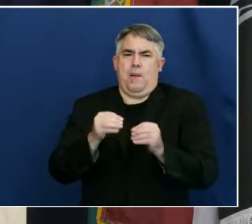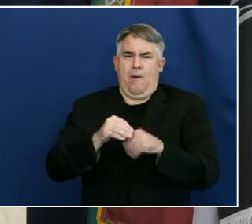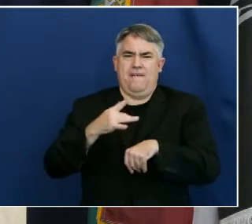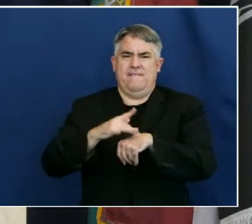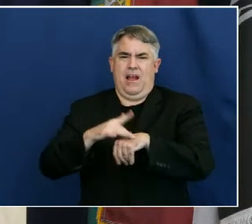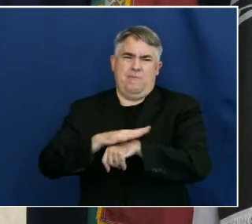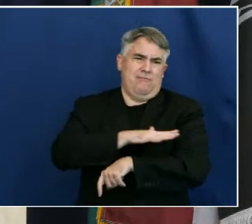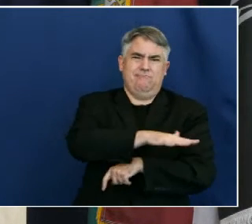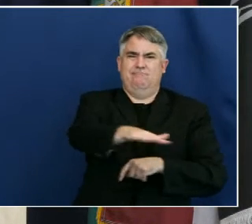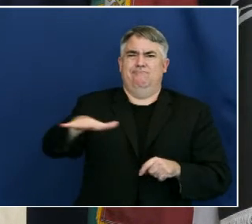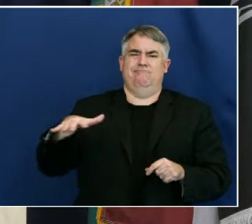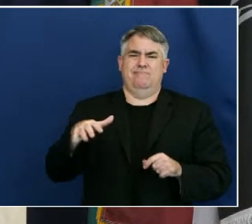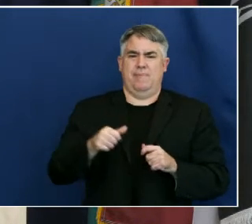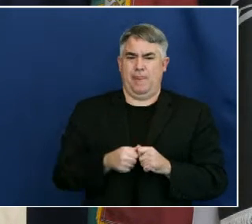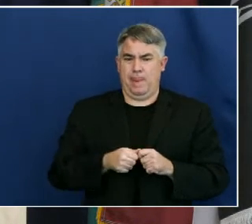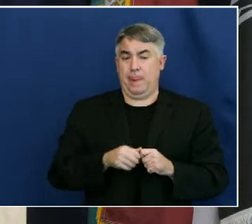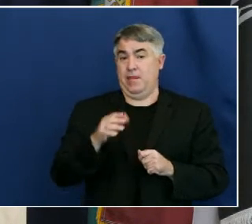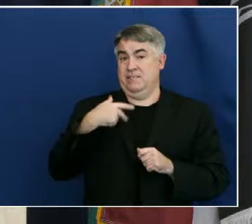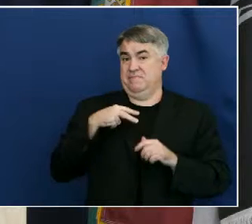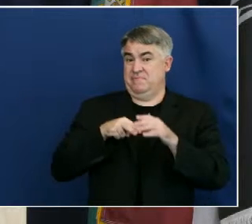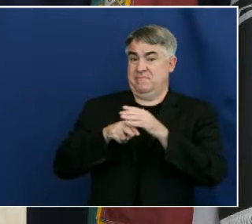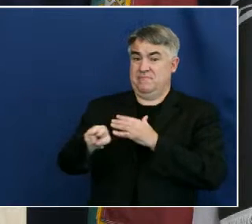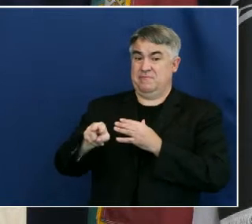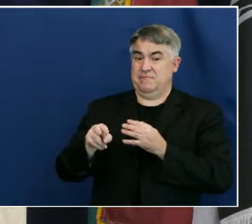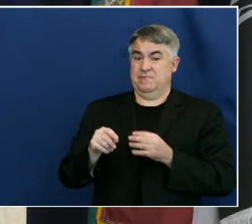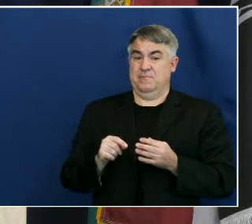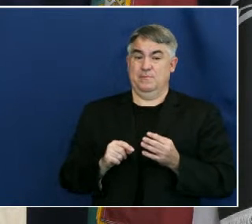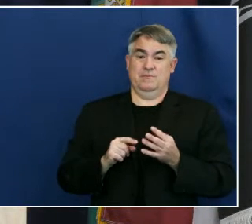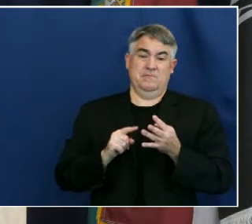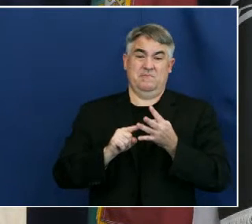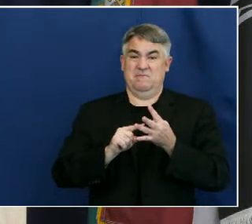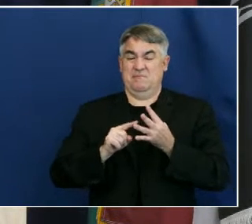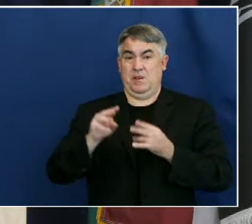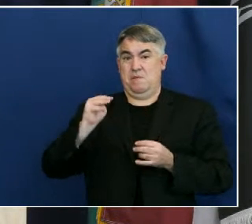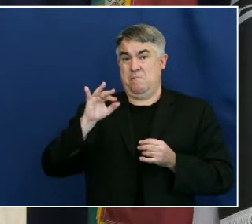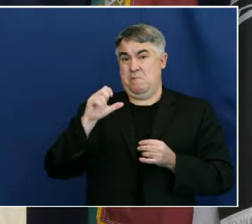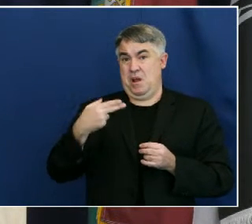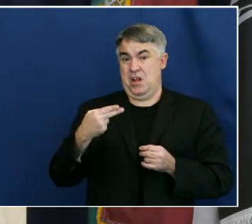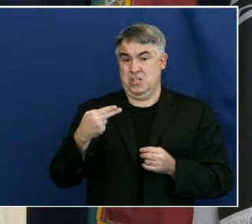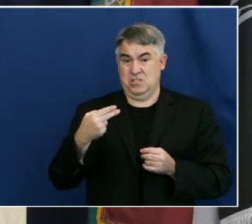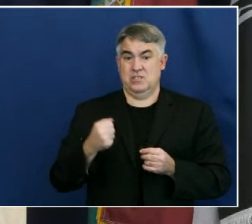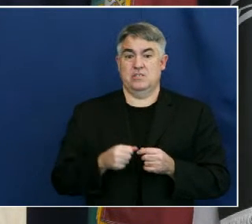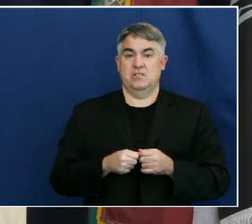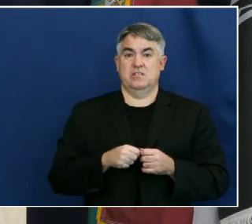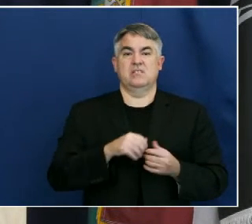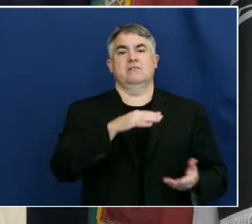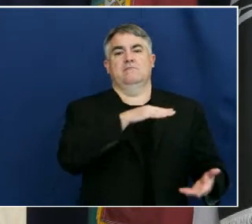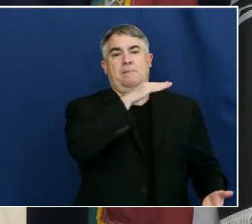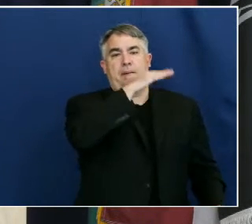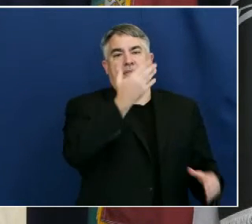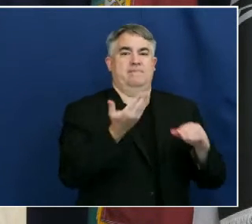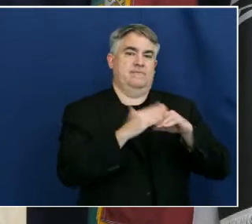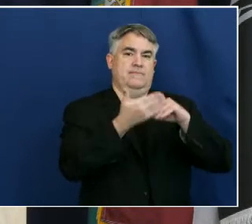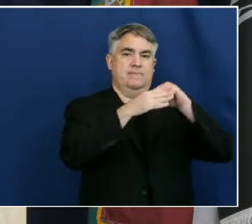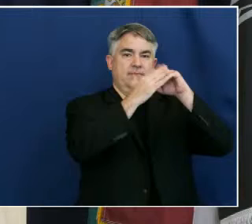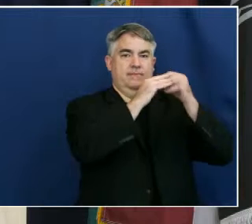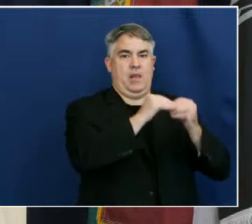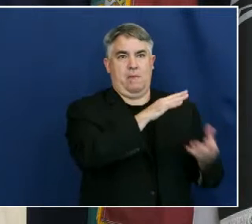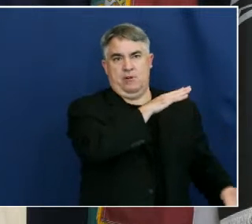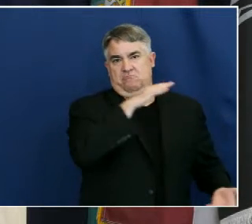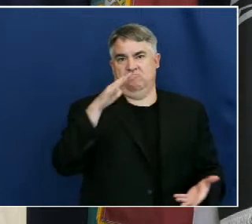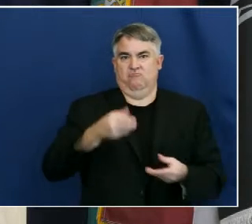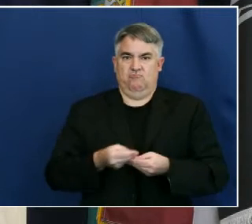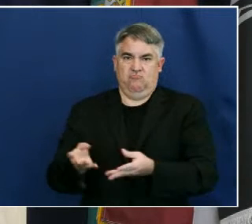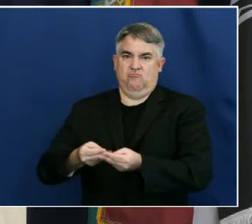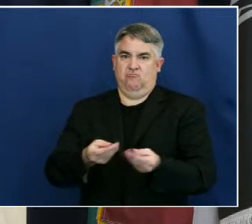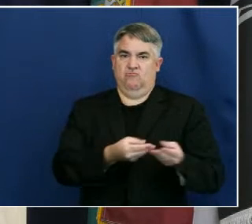we will see increased supplies of vaccines, which will allow us to make more appointments available. But as we move into this tier, again, we just want to